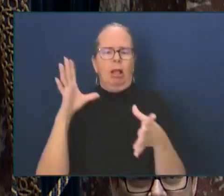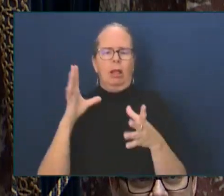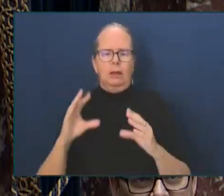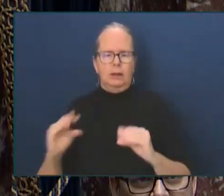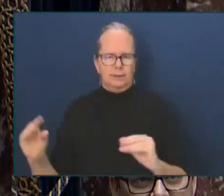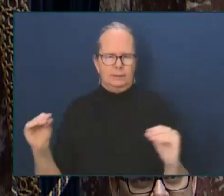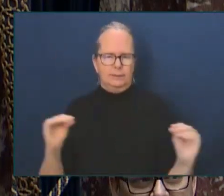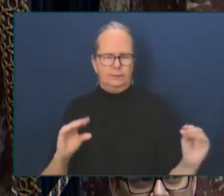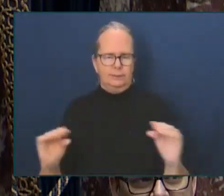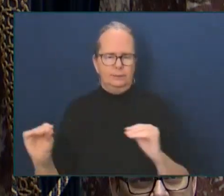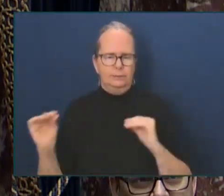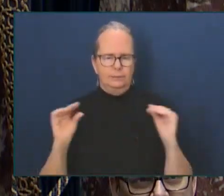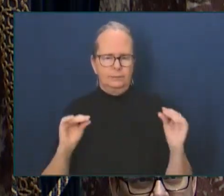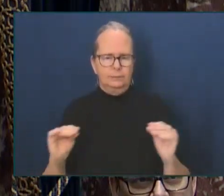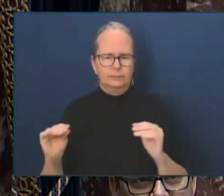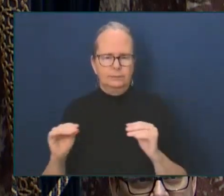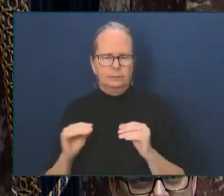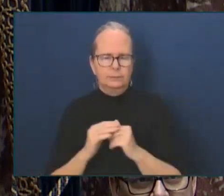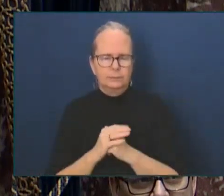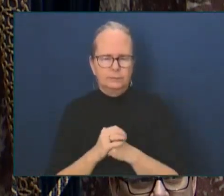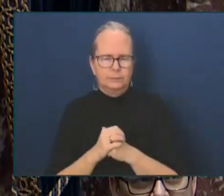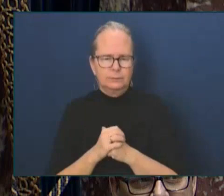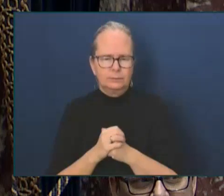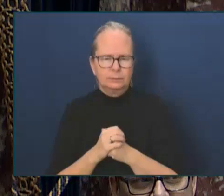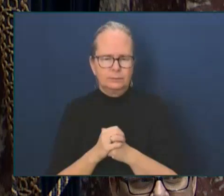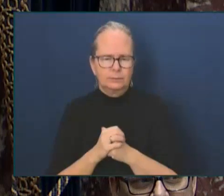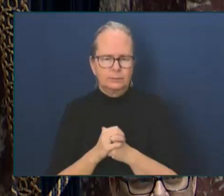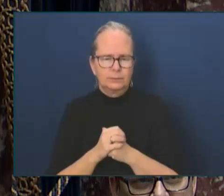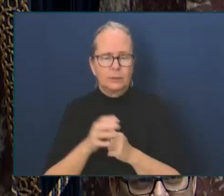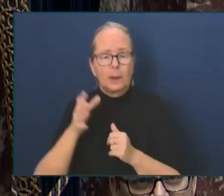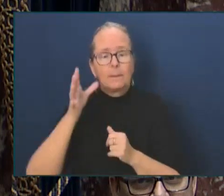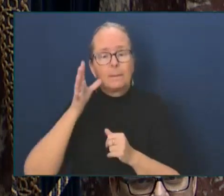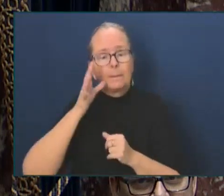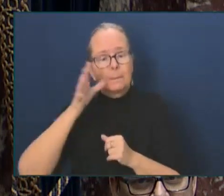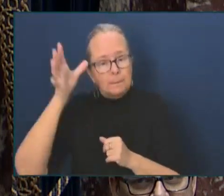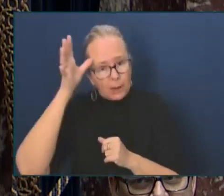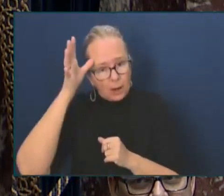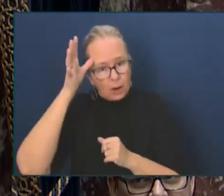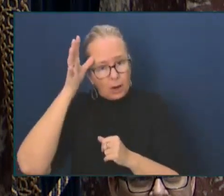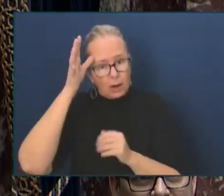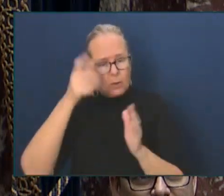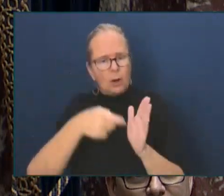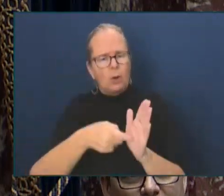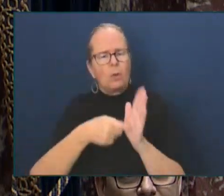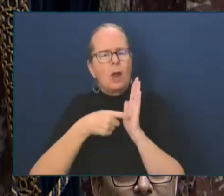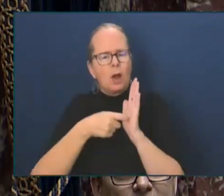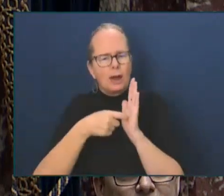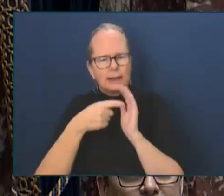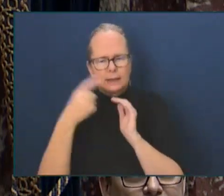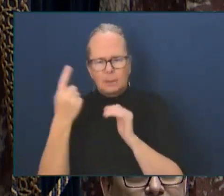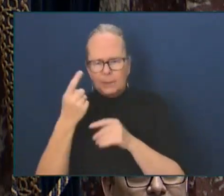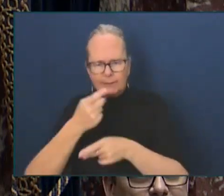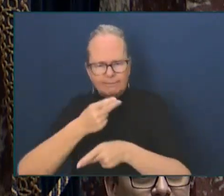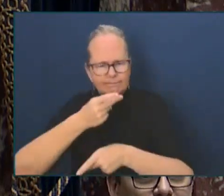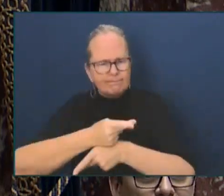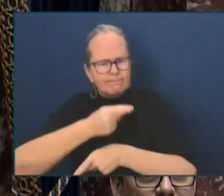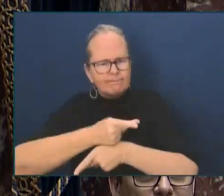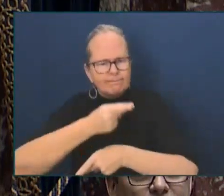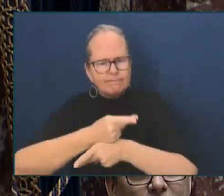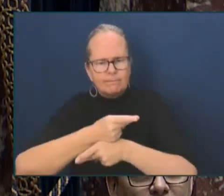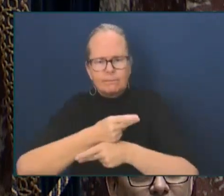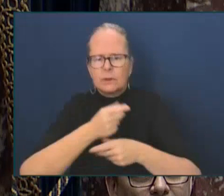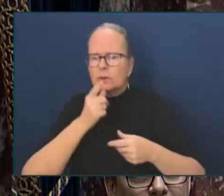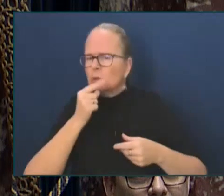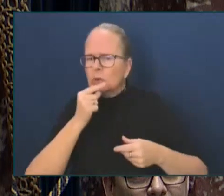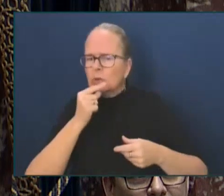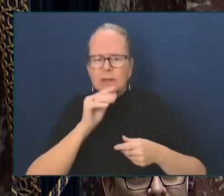It takes years for parents to find the right service providers for their children, and when they do, those children develop close, personal